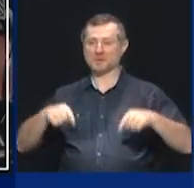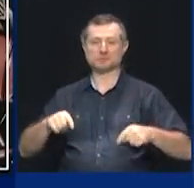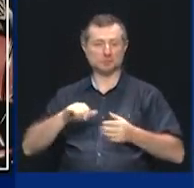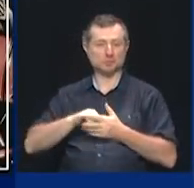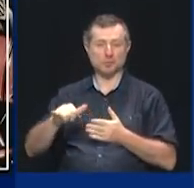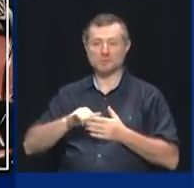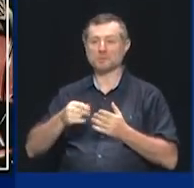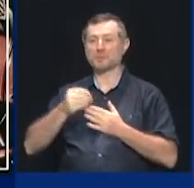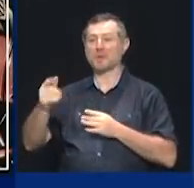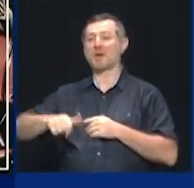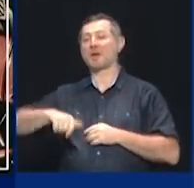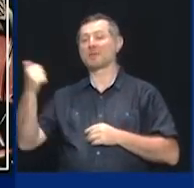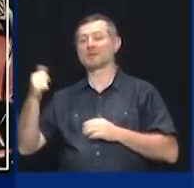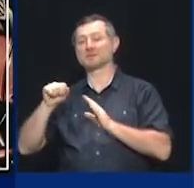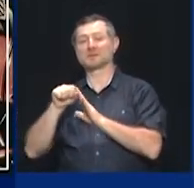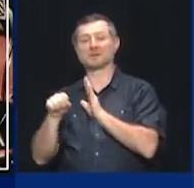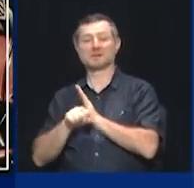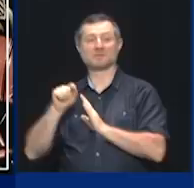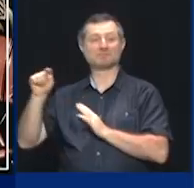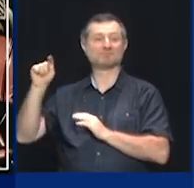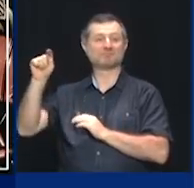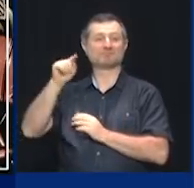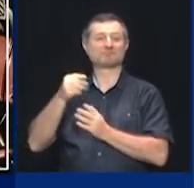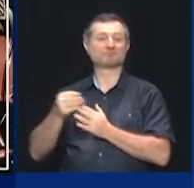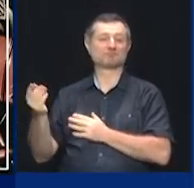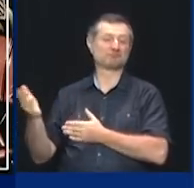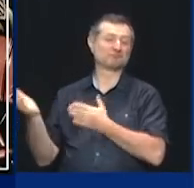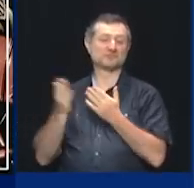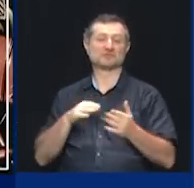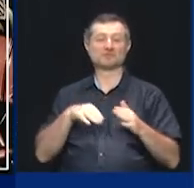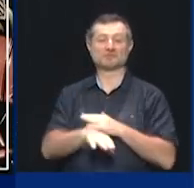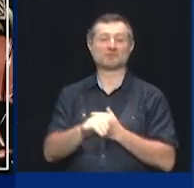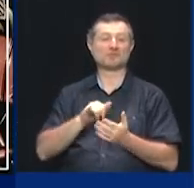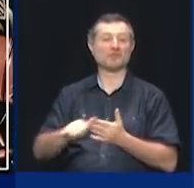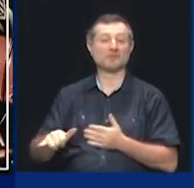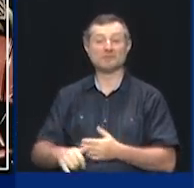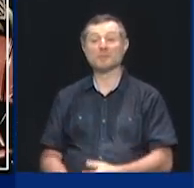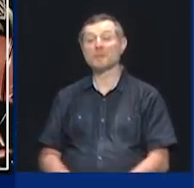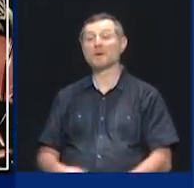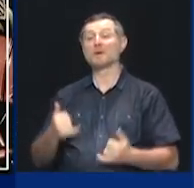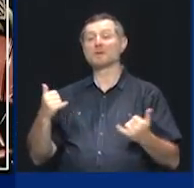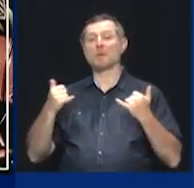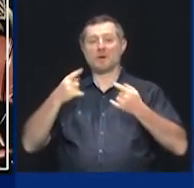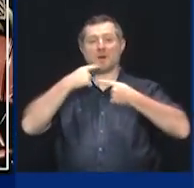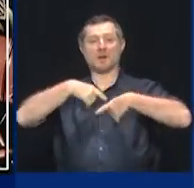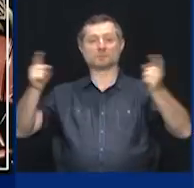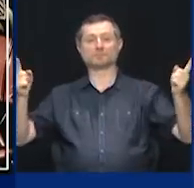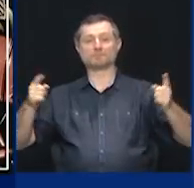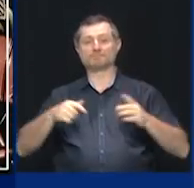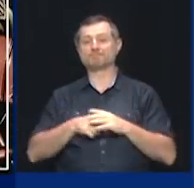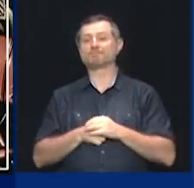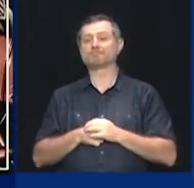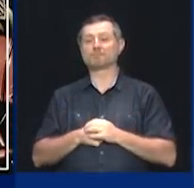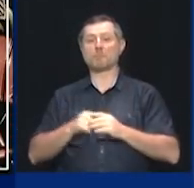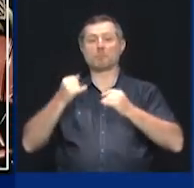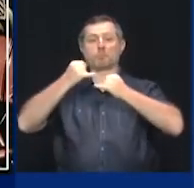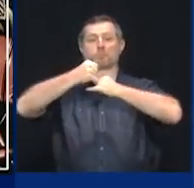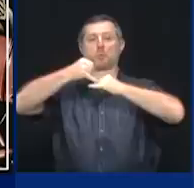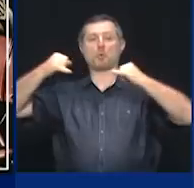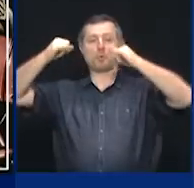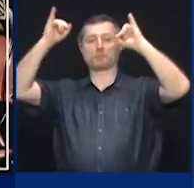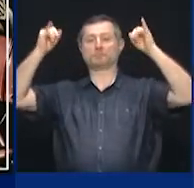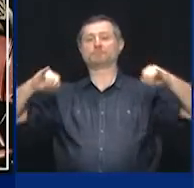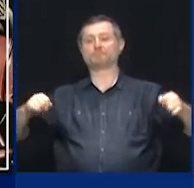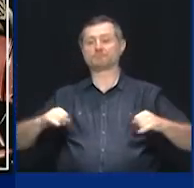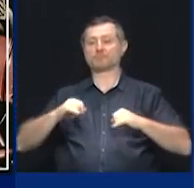guns coming from out of state. We announced today a border war. And the border war is we're going to